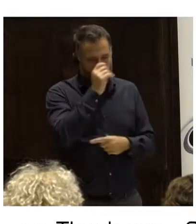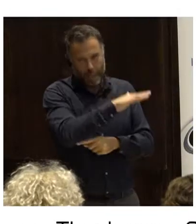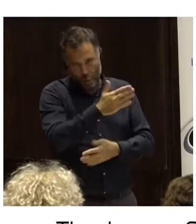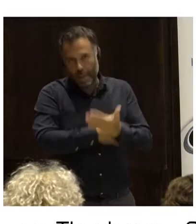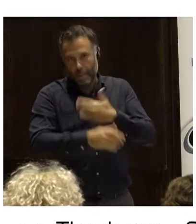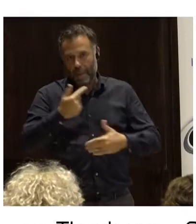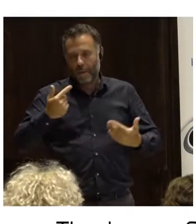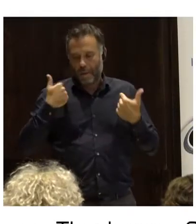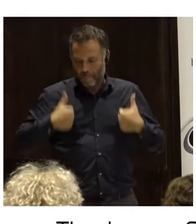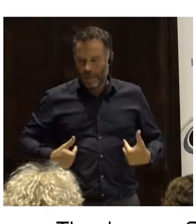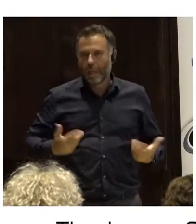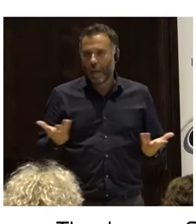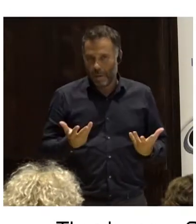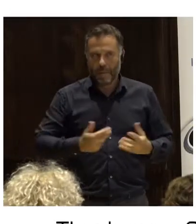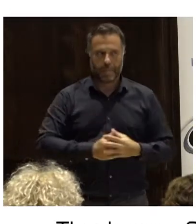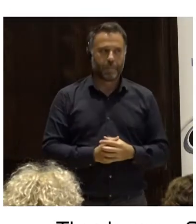Anyone?